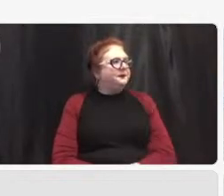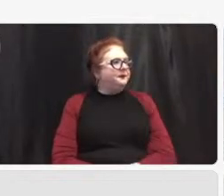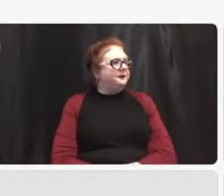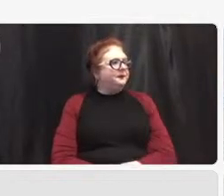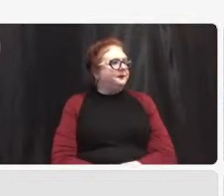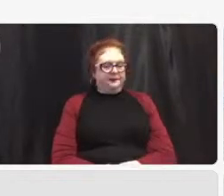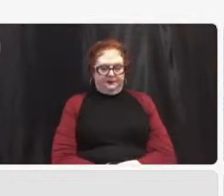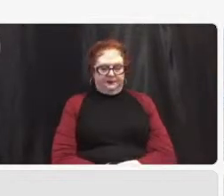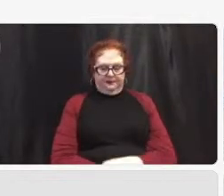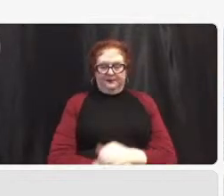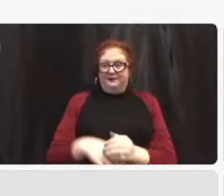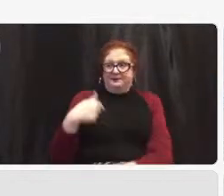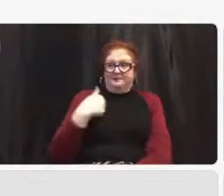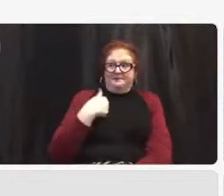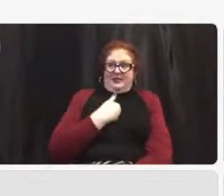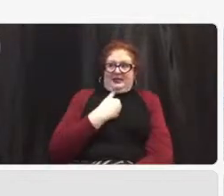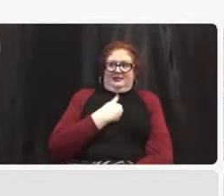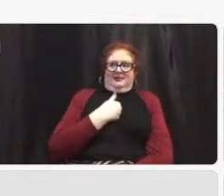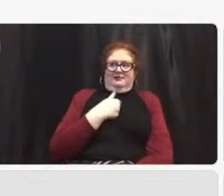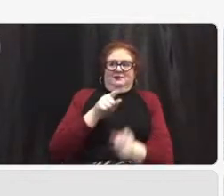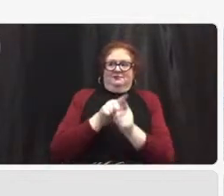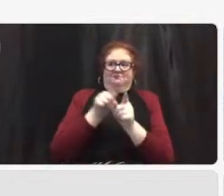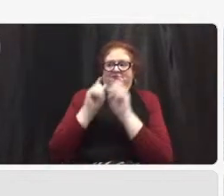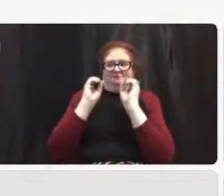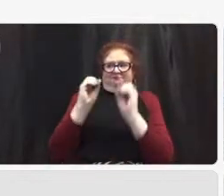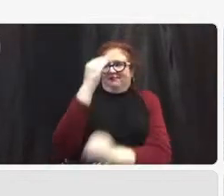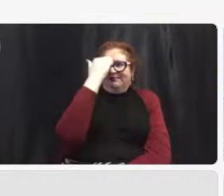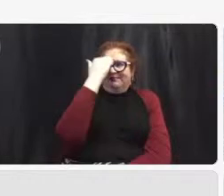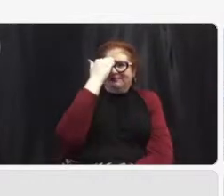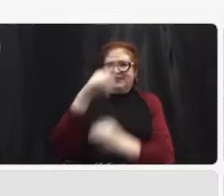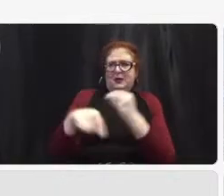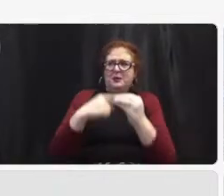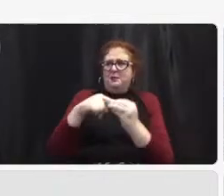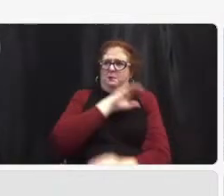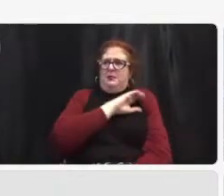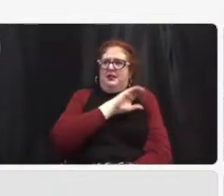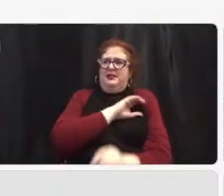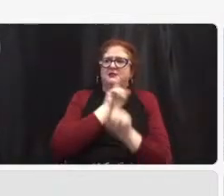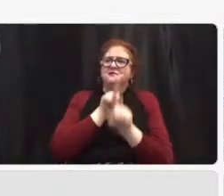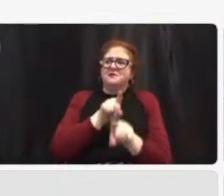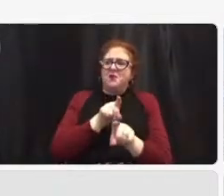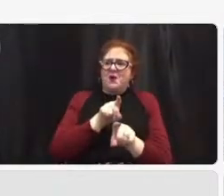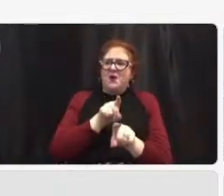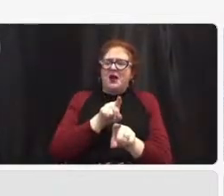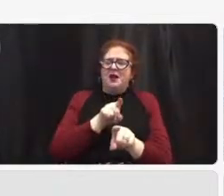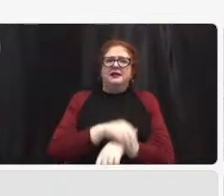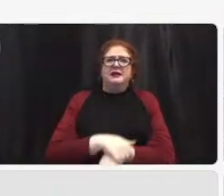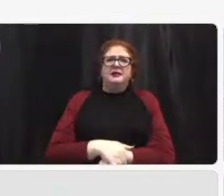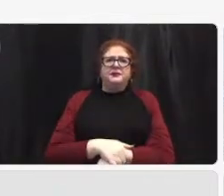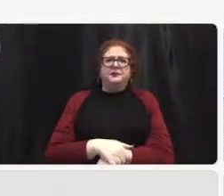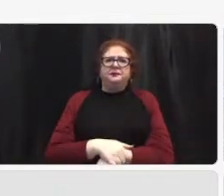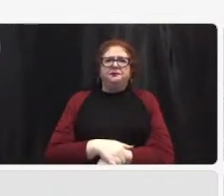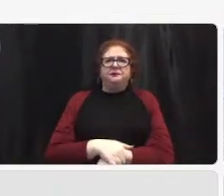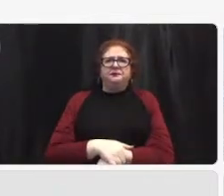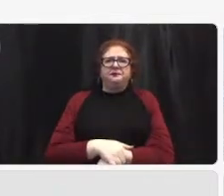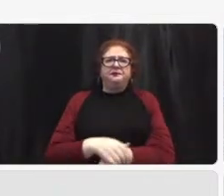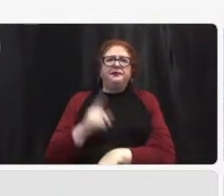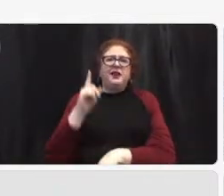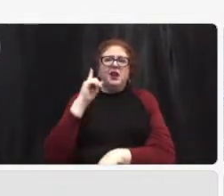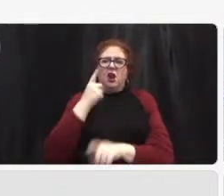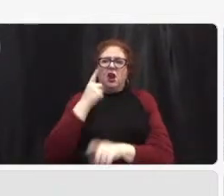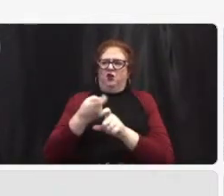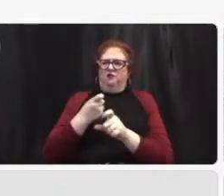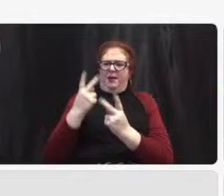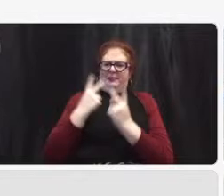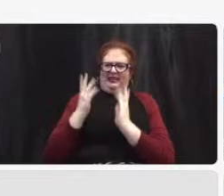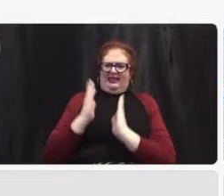I am also not aware of a police report. The only thing that I've heard from guests is there was